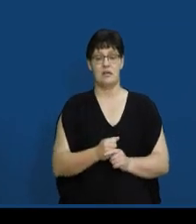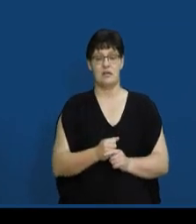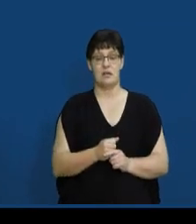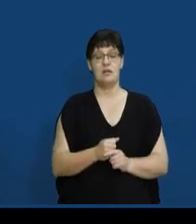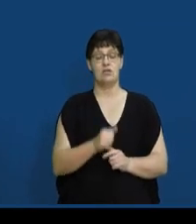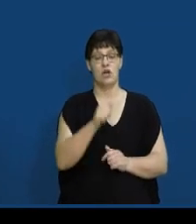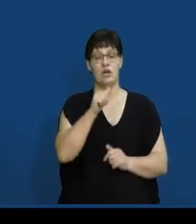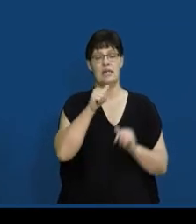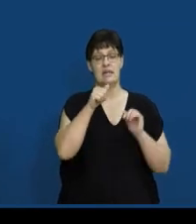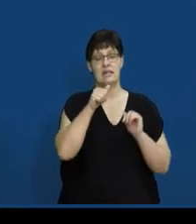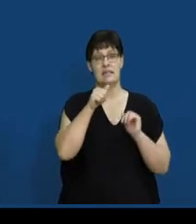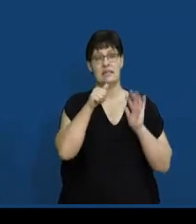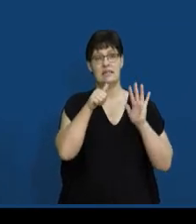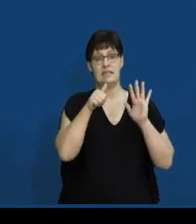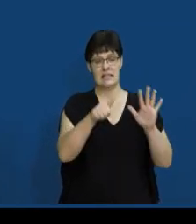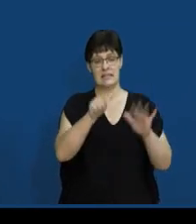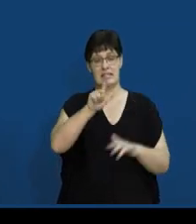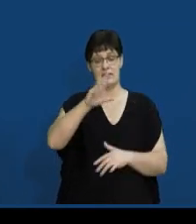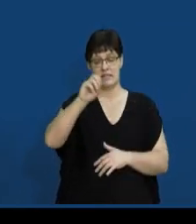minus 100 will give me